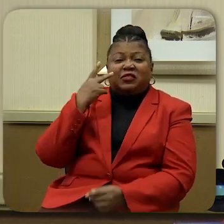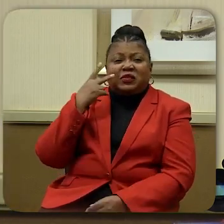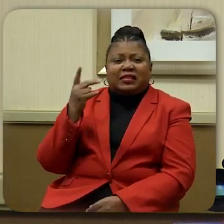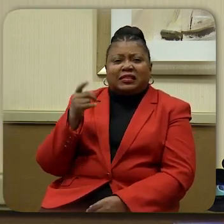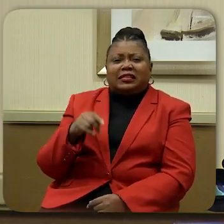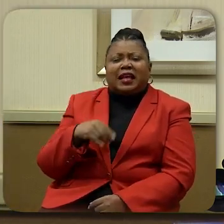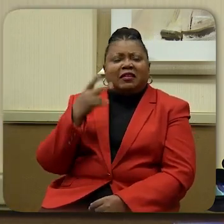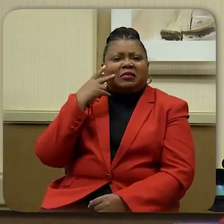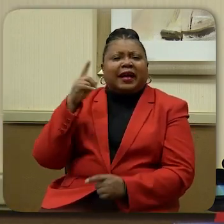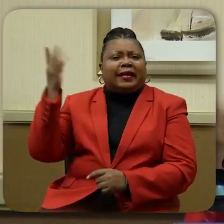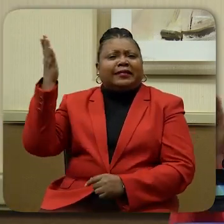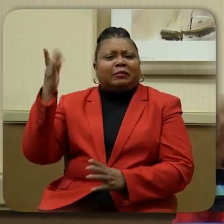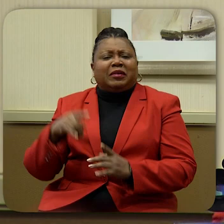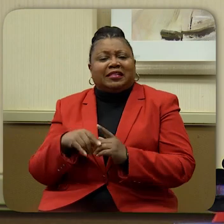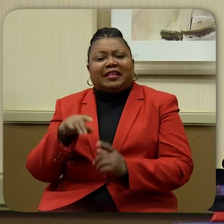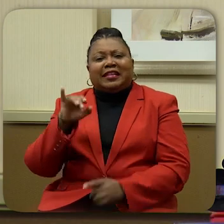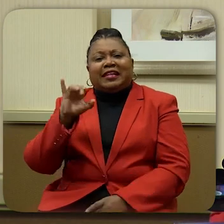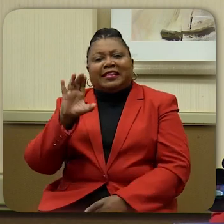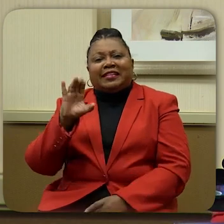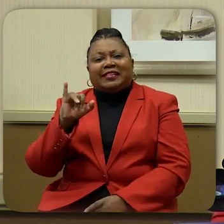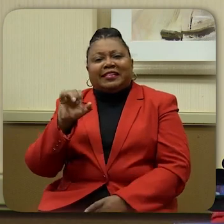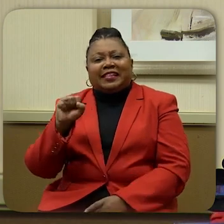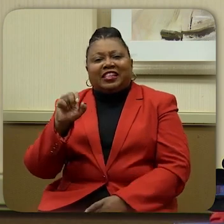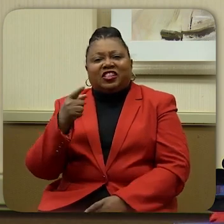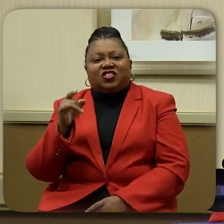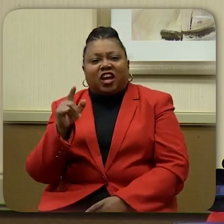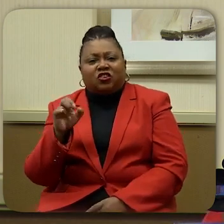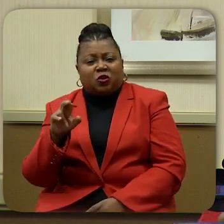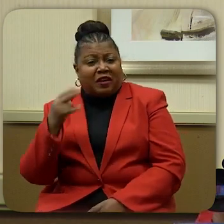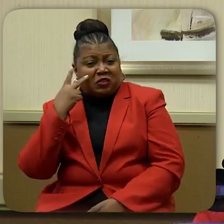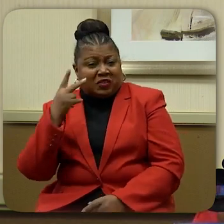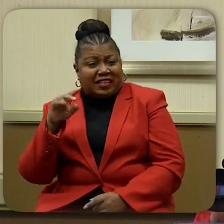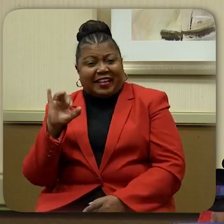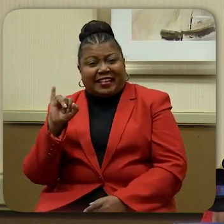seen cisgender?